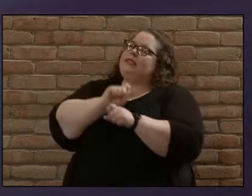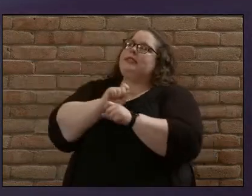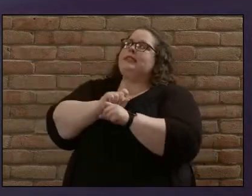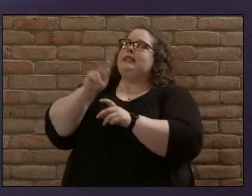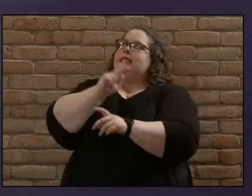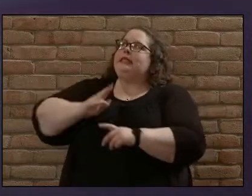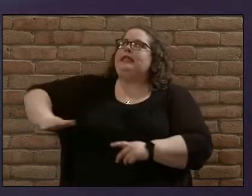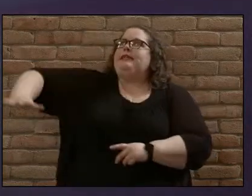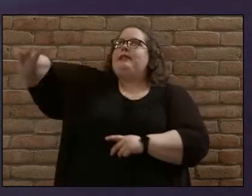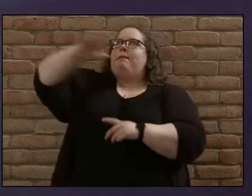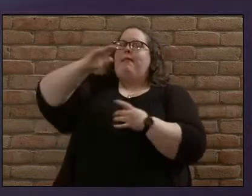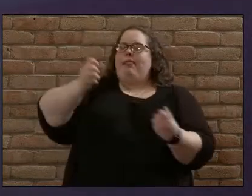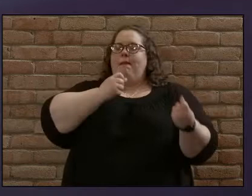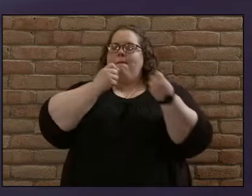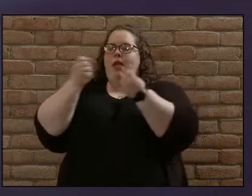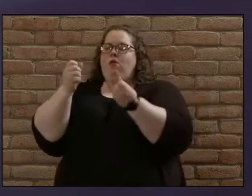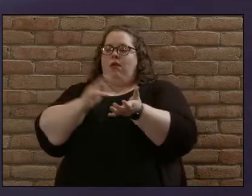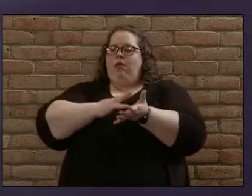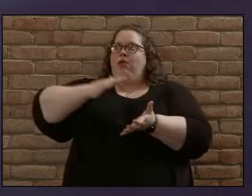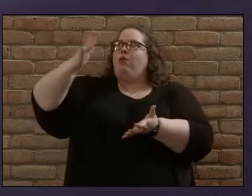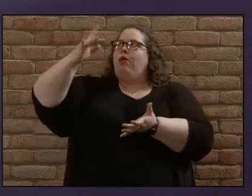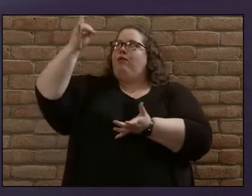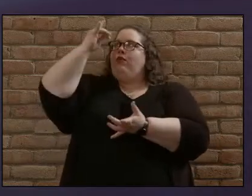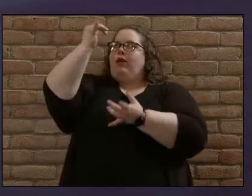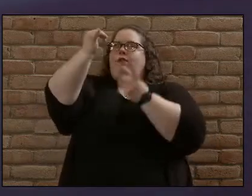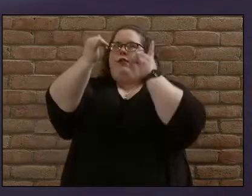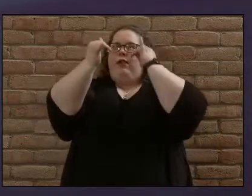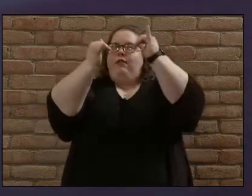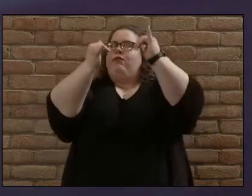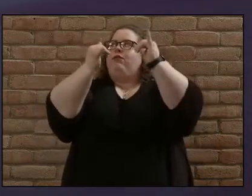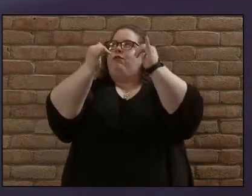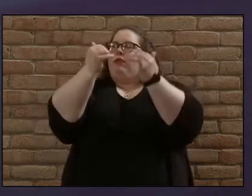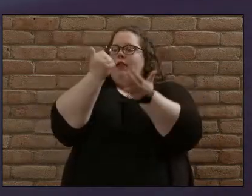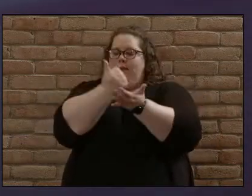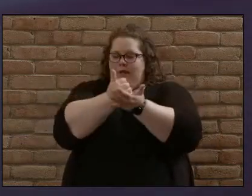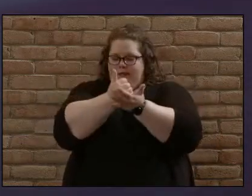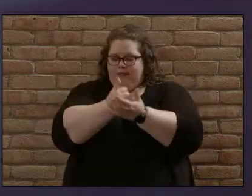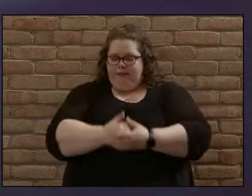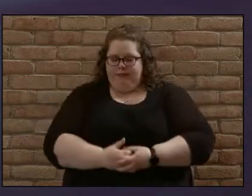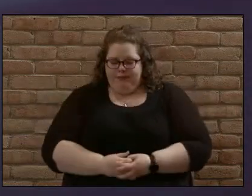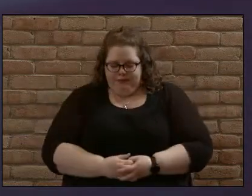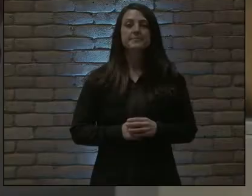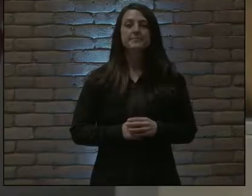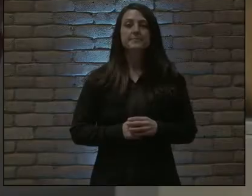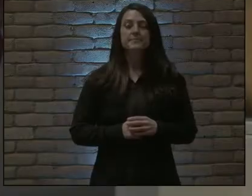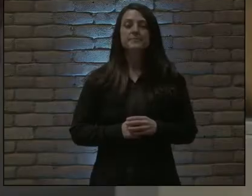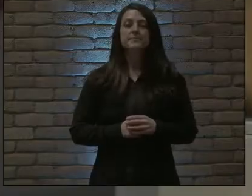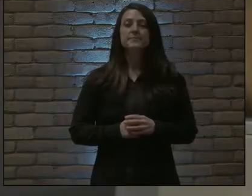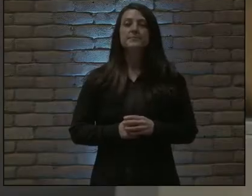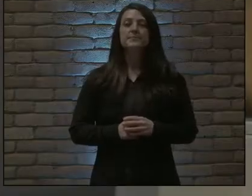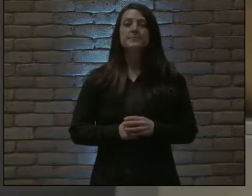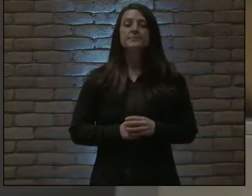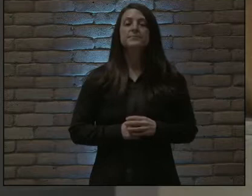kingdom and the power and the glory forever and ever. Amen.